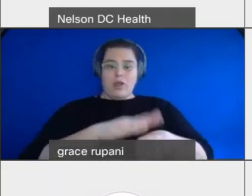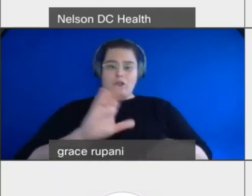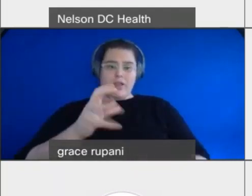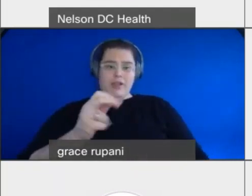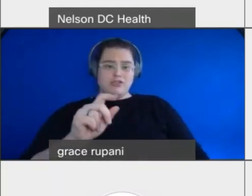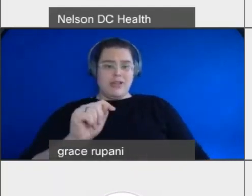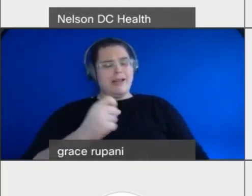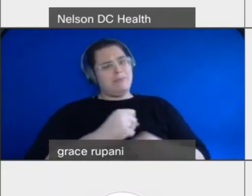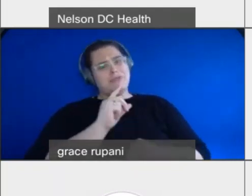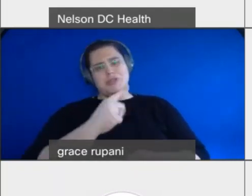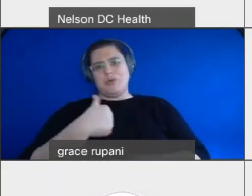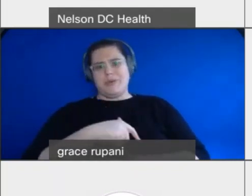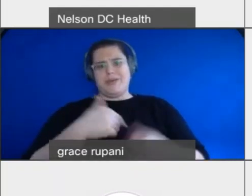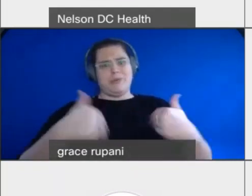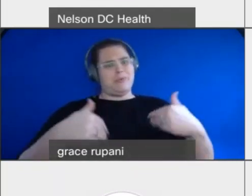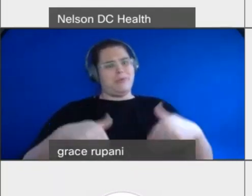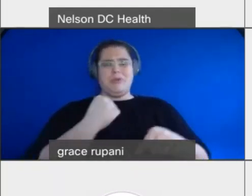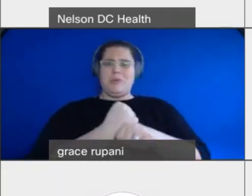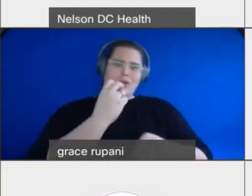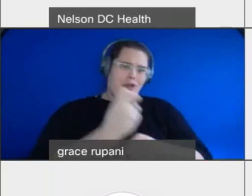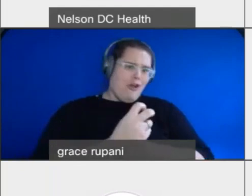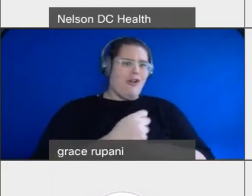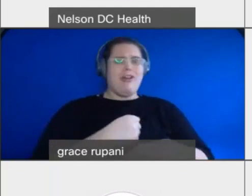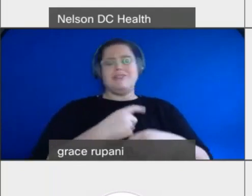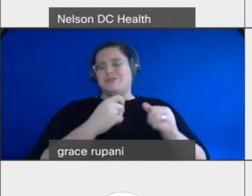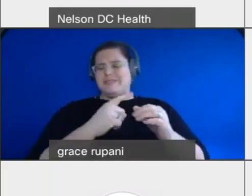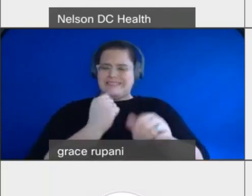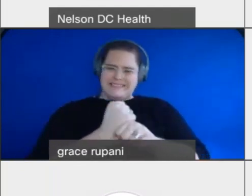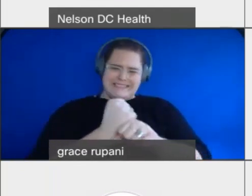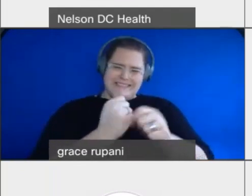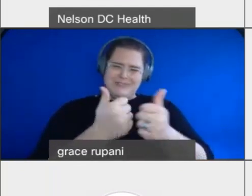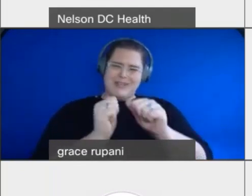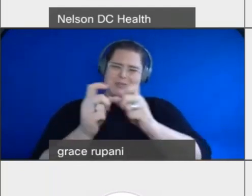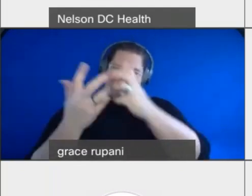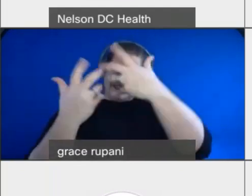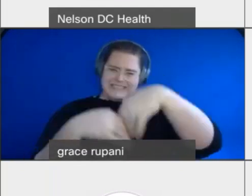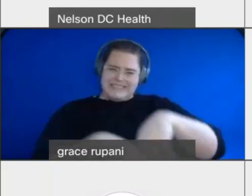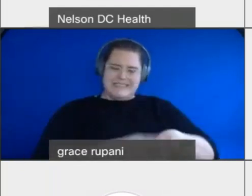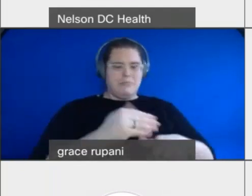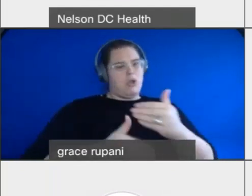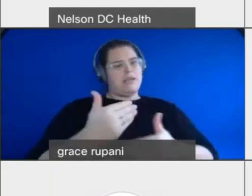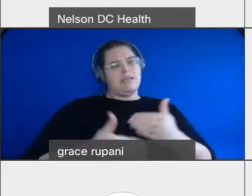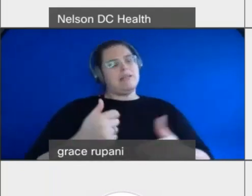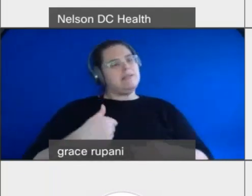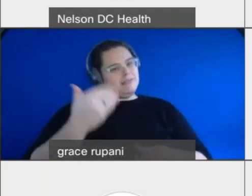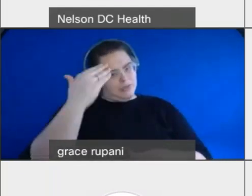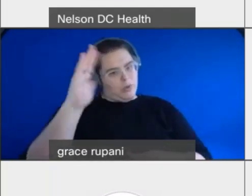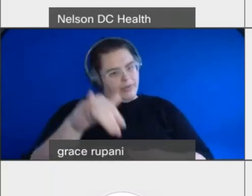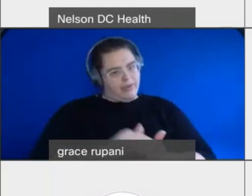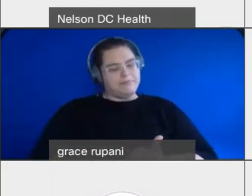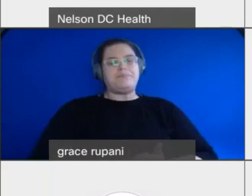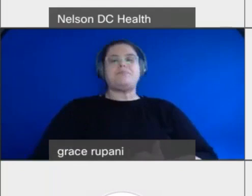we're working really hard to make sure that this process goes as smoothly as possible. As far as the limited number